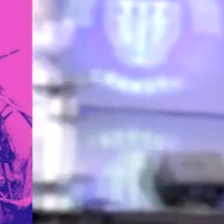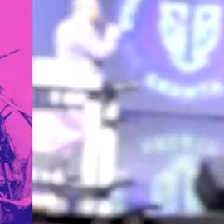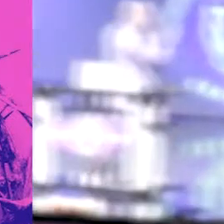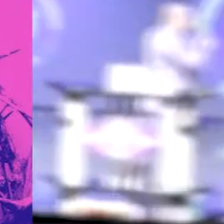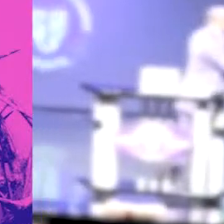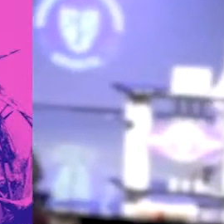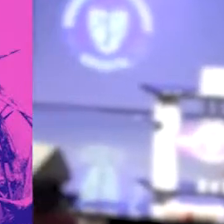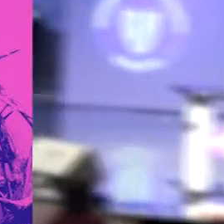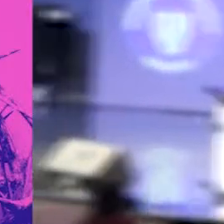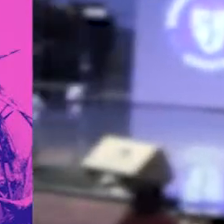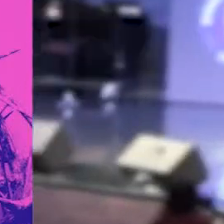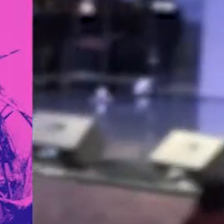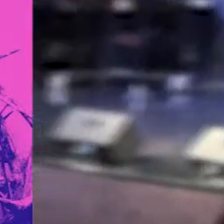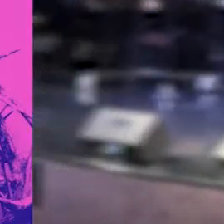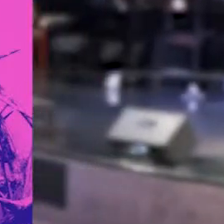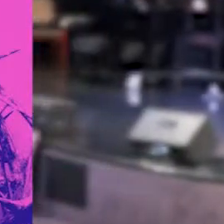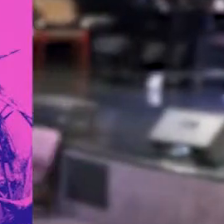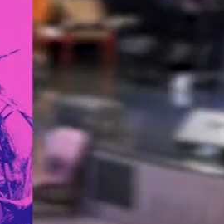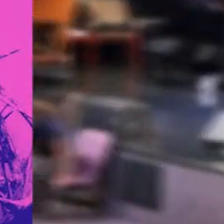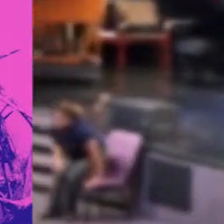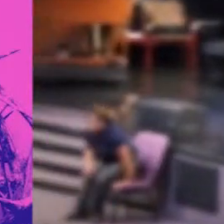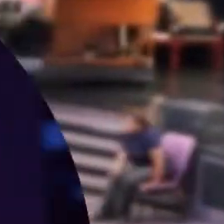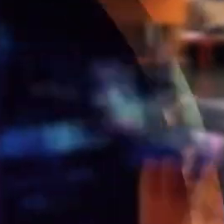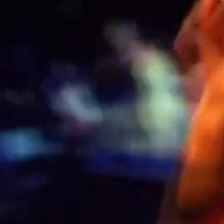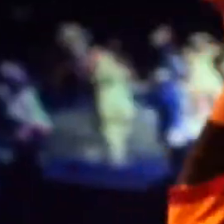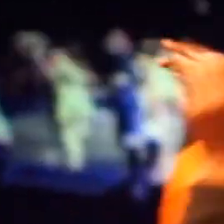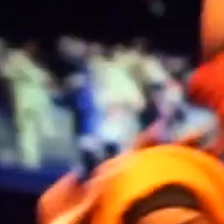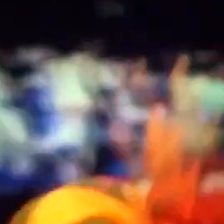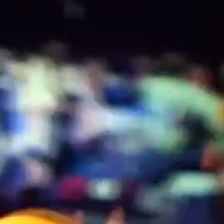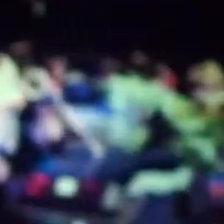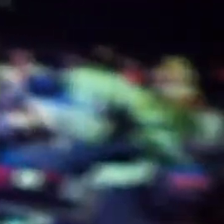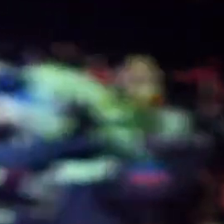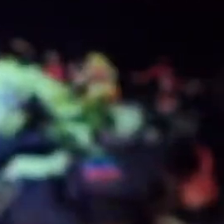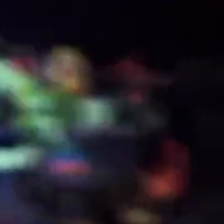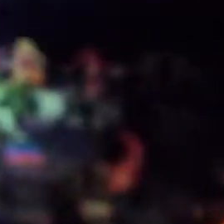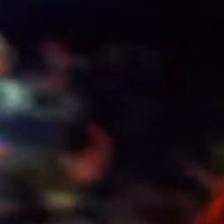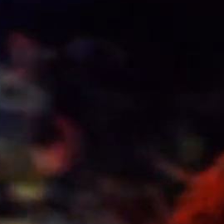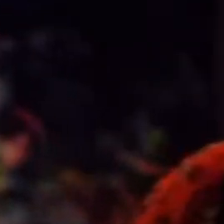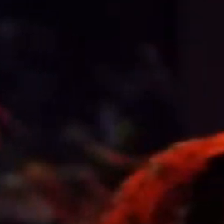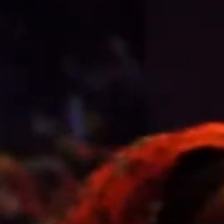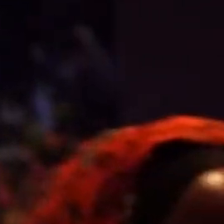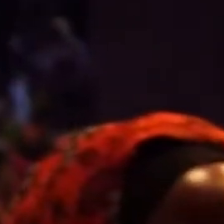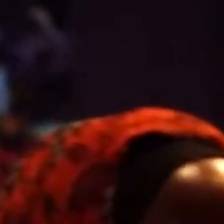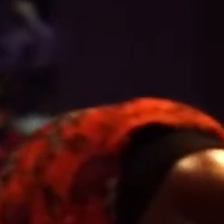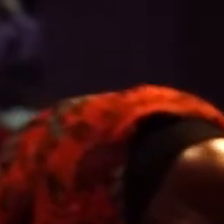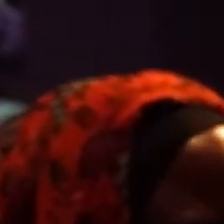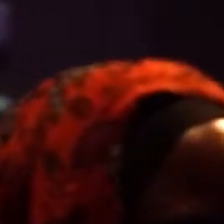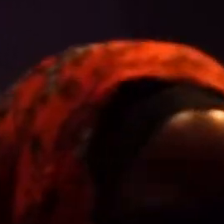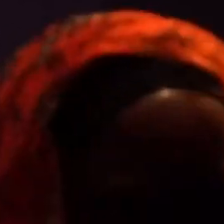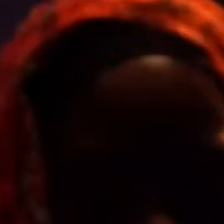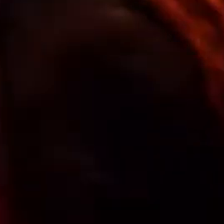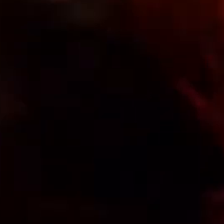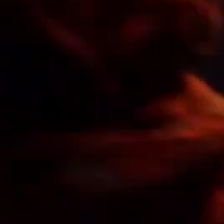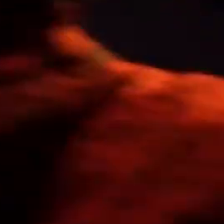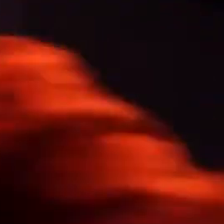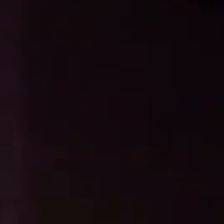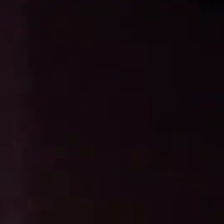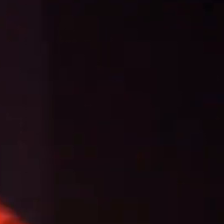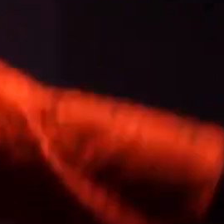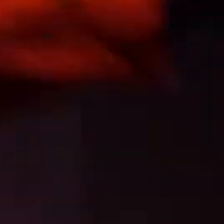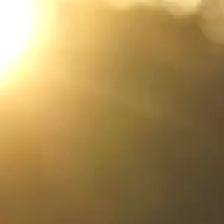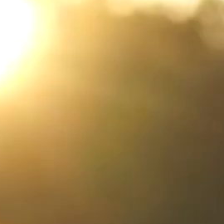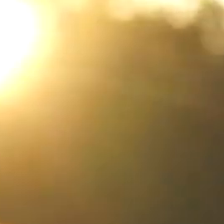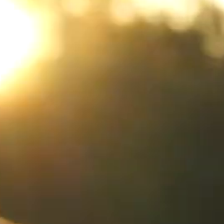reflective experience that will be held in the Springfield Sanctuary. And to culminate the festivities, join us for Resurrection Sunday, a day of high praise